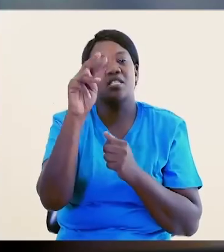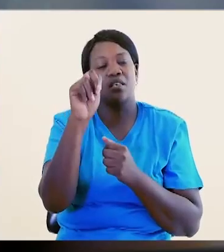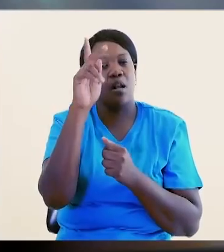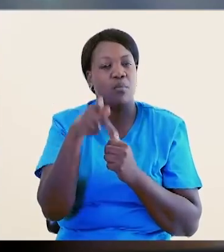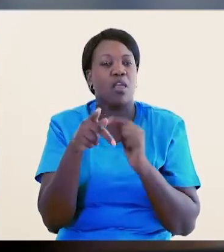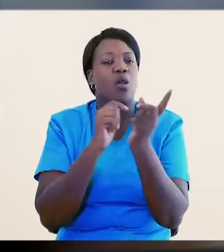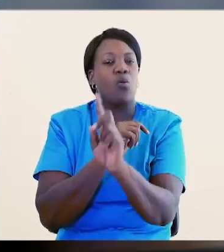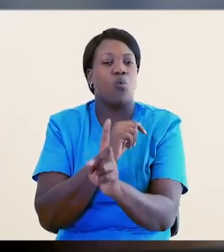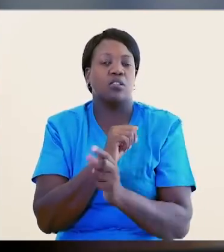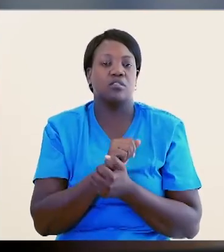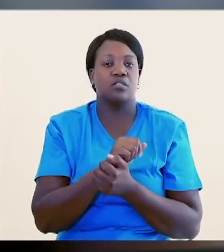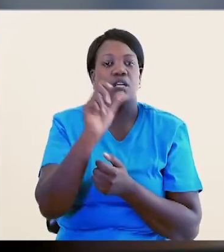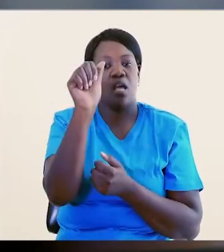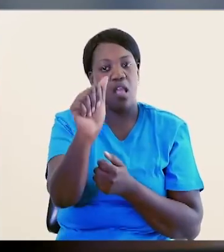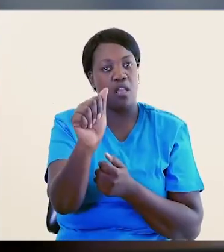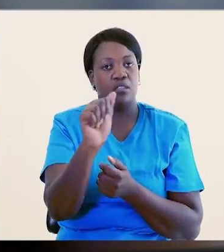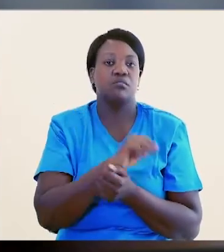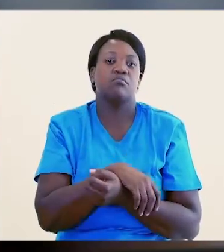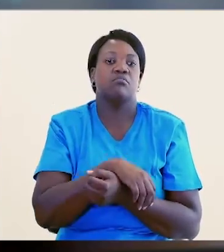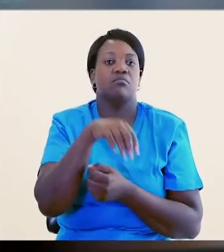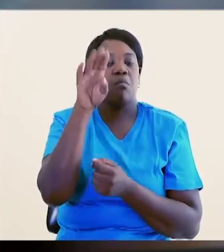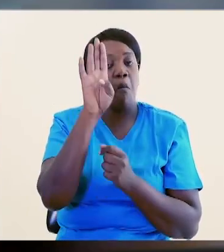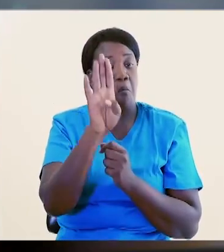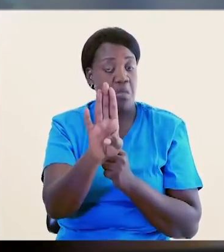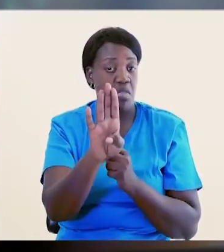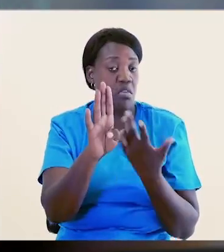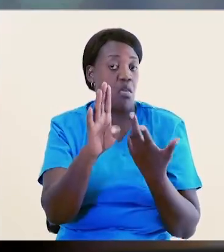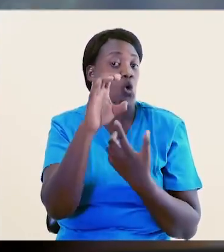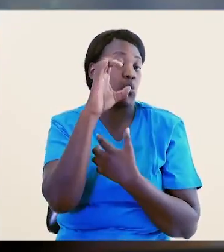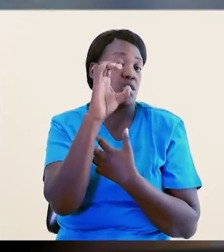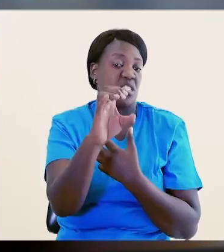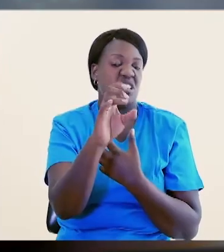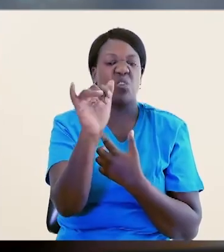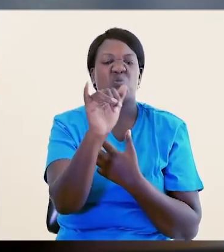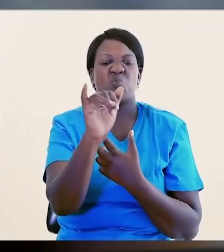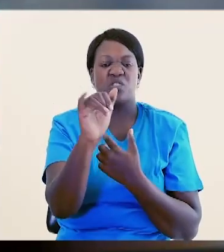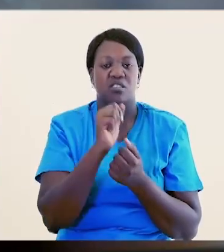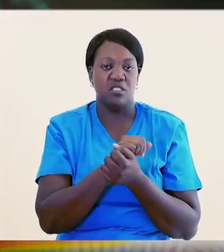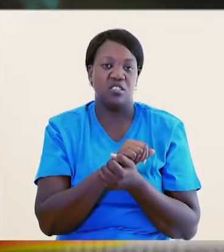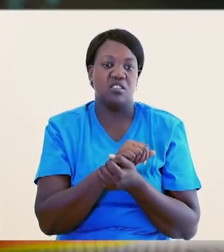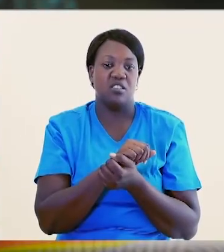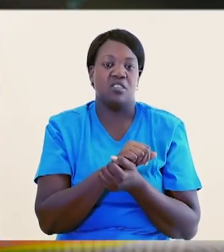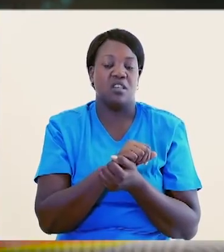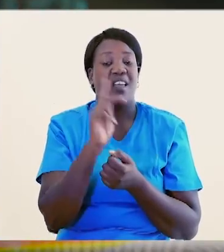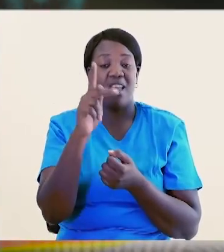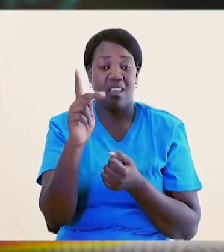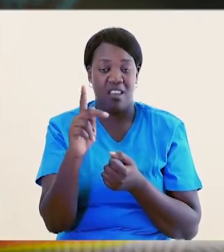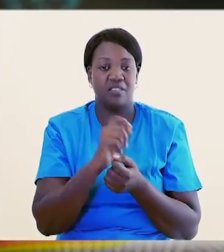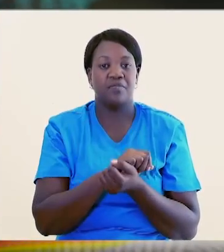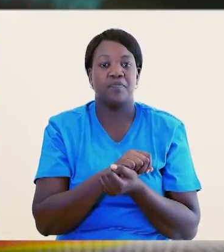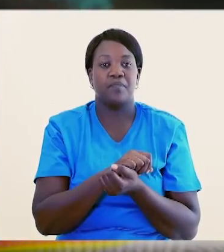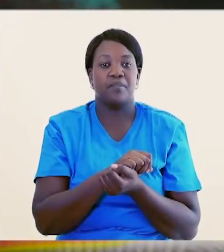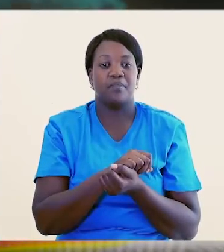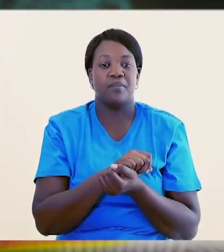A, change and growth, B, mining, C, gross national product. Here's the question again.